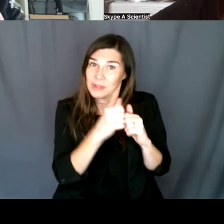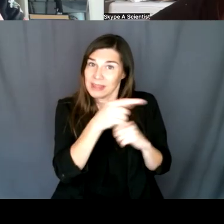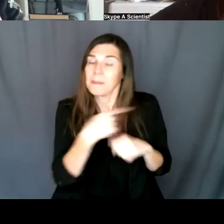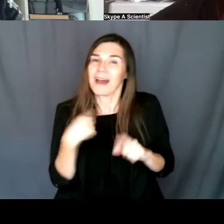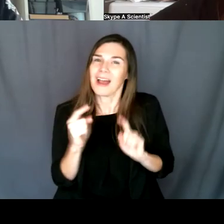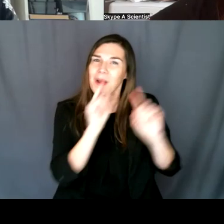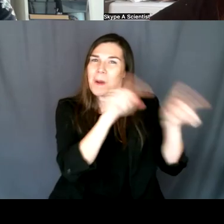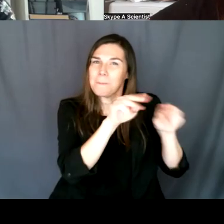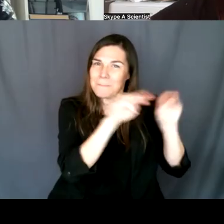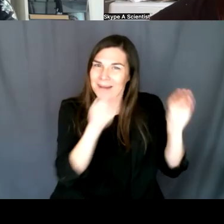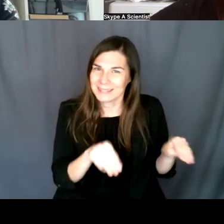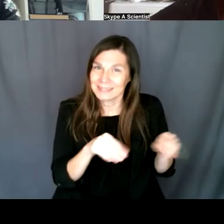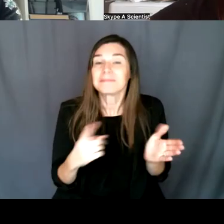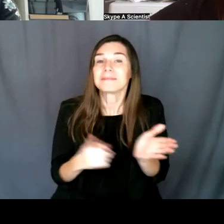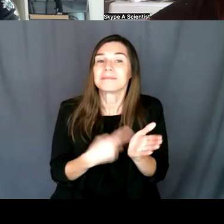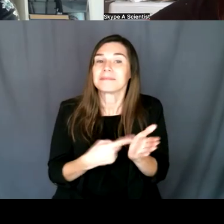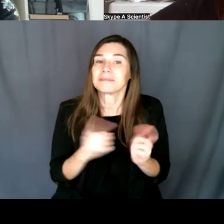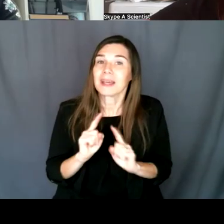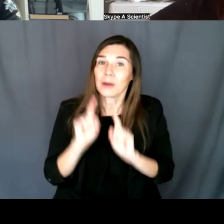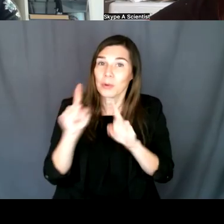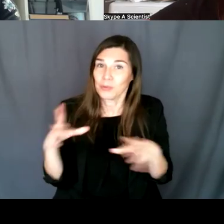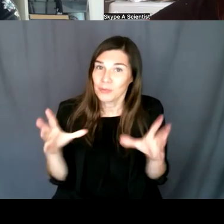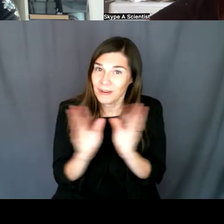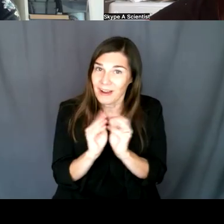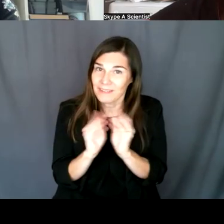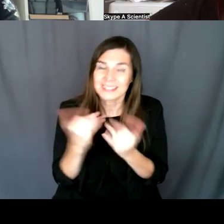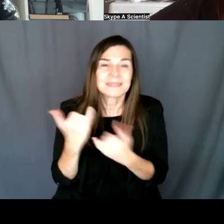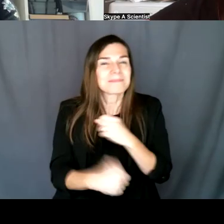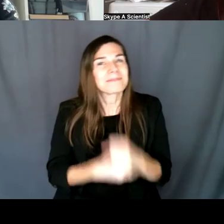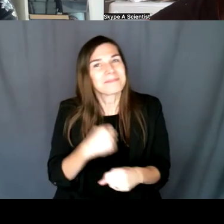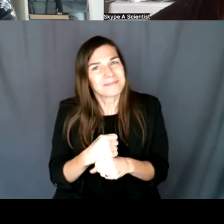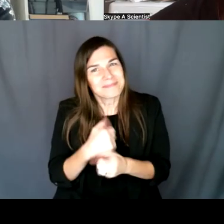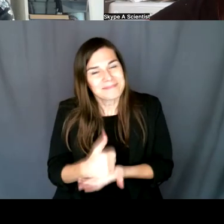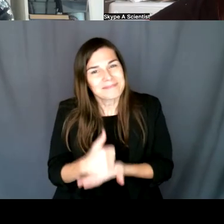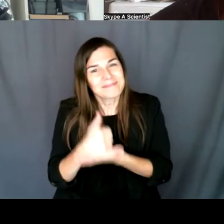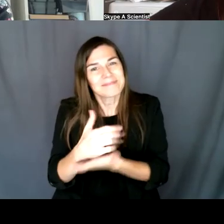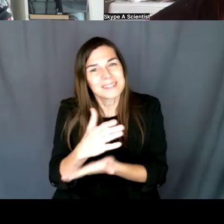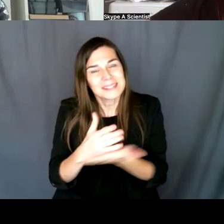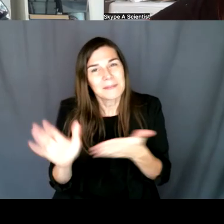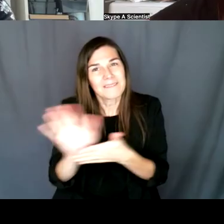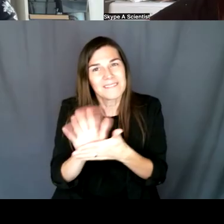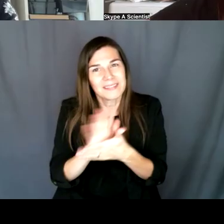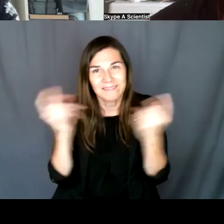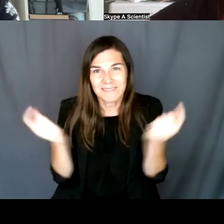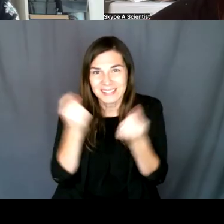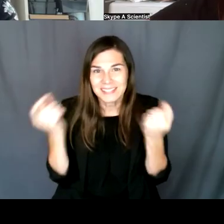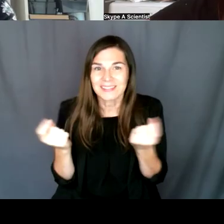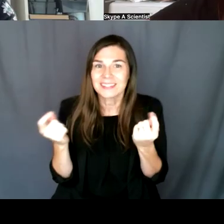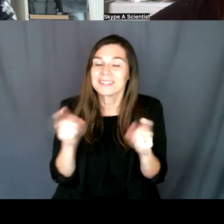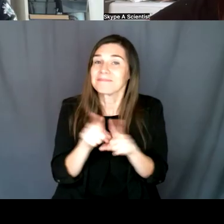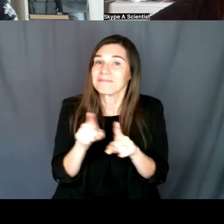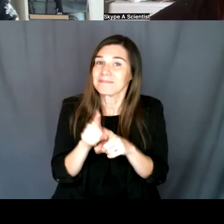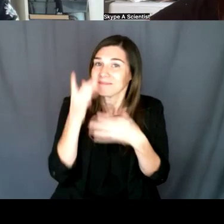also go to conferences. This year, I helped with a couple film festivals. I'm also really interested